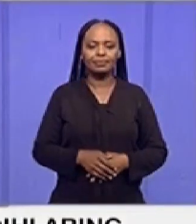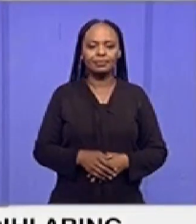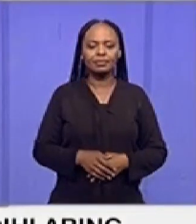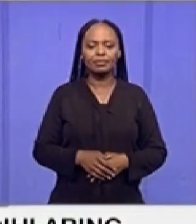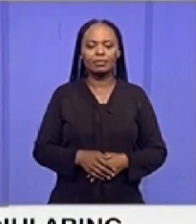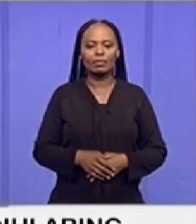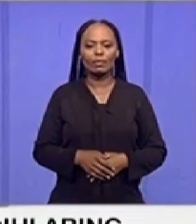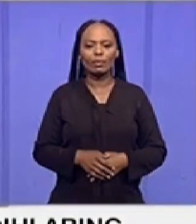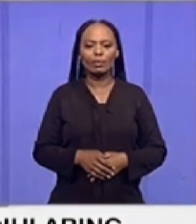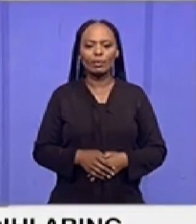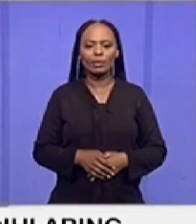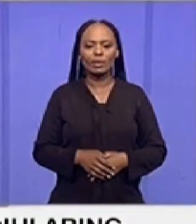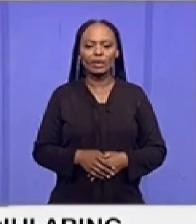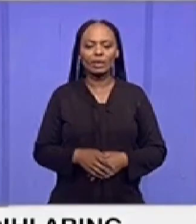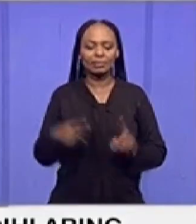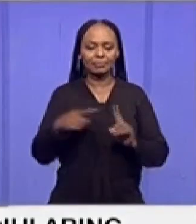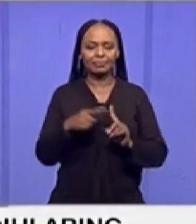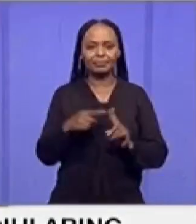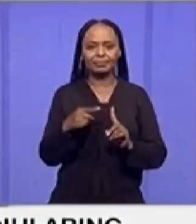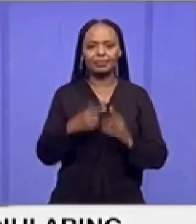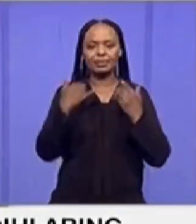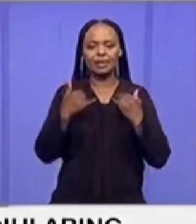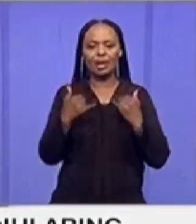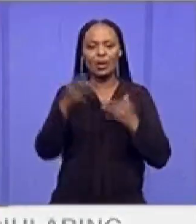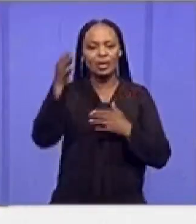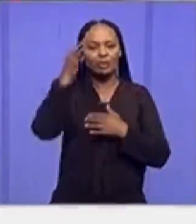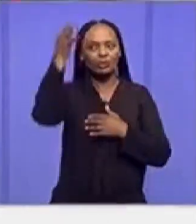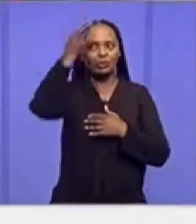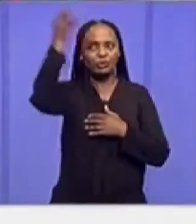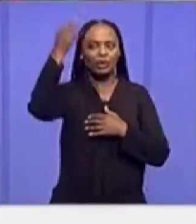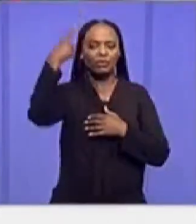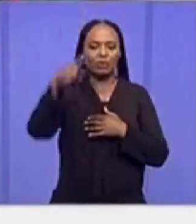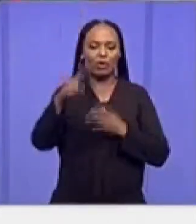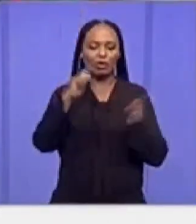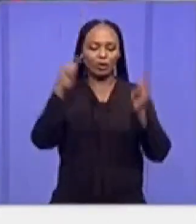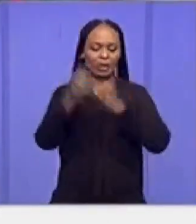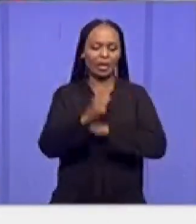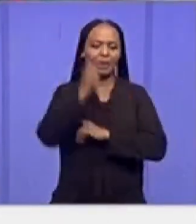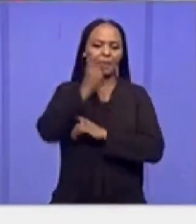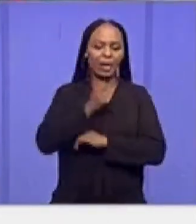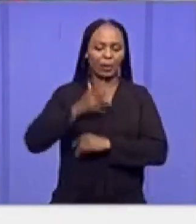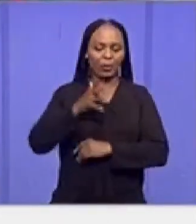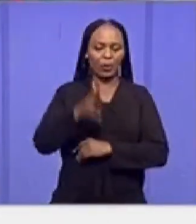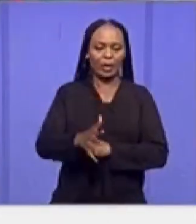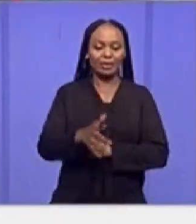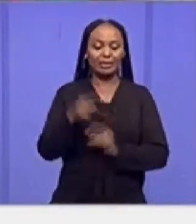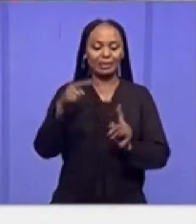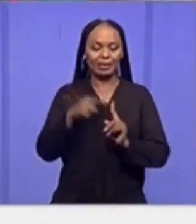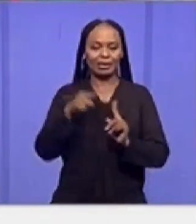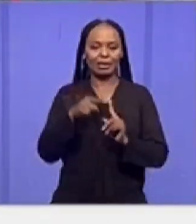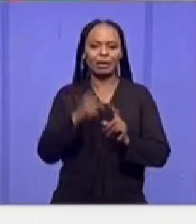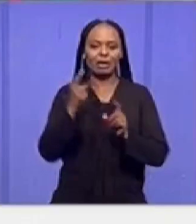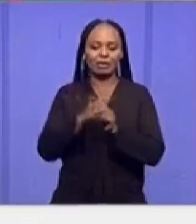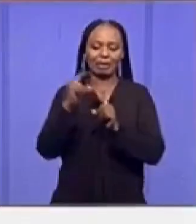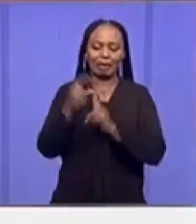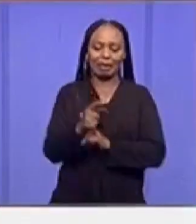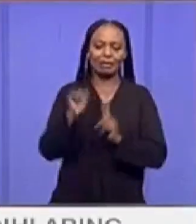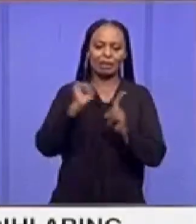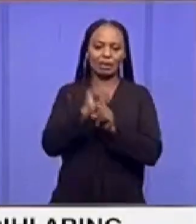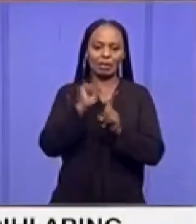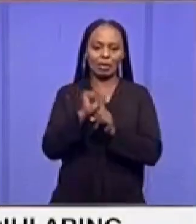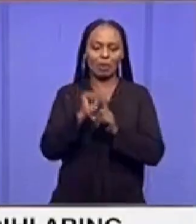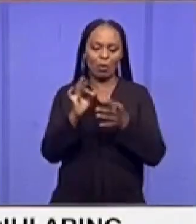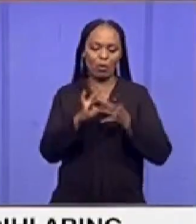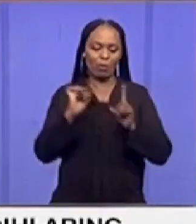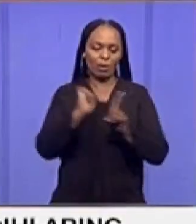Toro ya Khayalakhe Geco ya go ba monna e fetogile tlhobaelo go ya komeng ke karolo ya setšo yo e lego bohlokwa